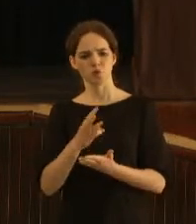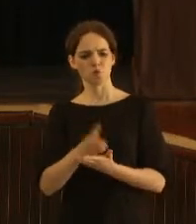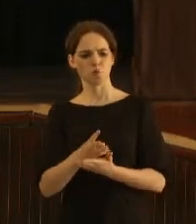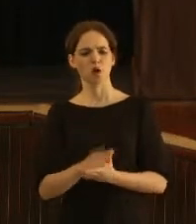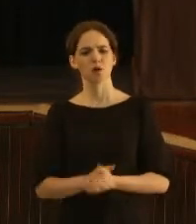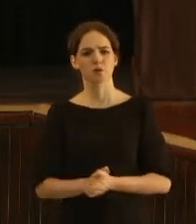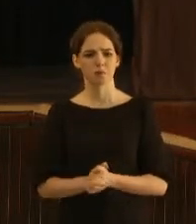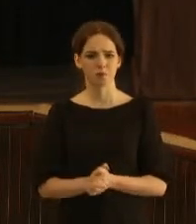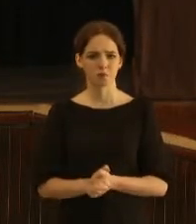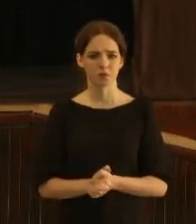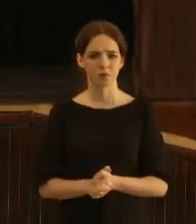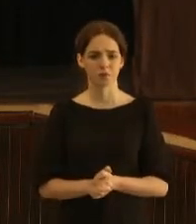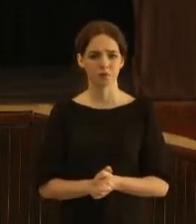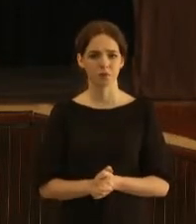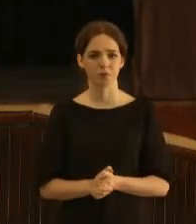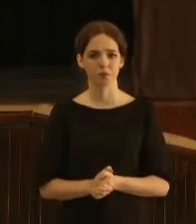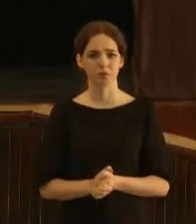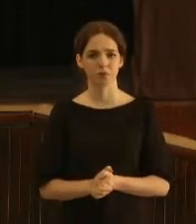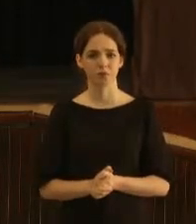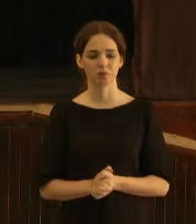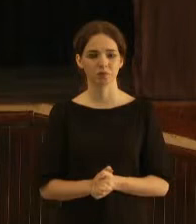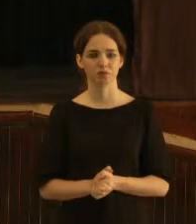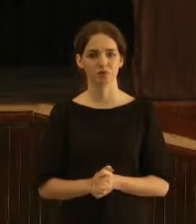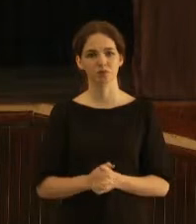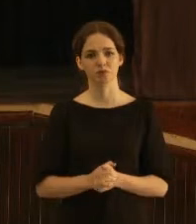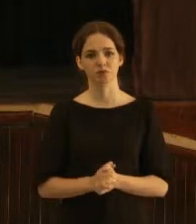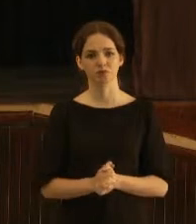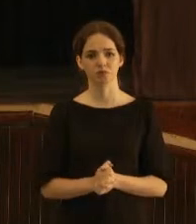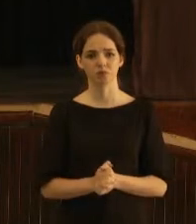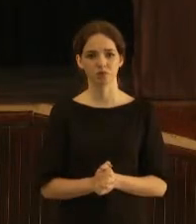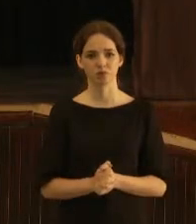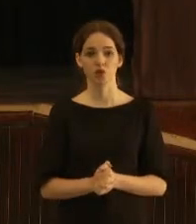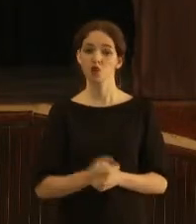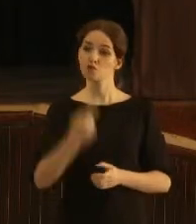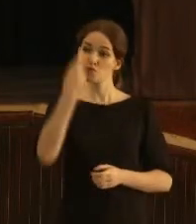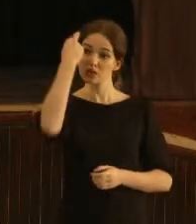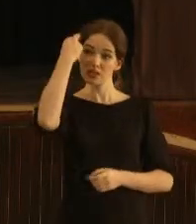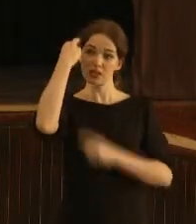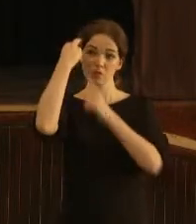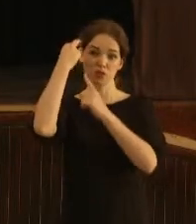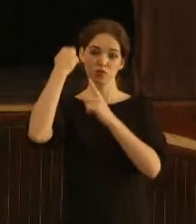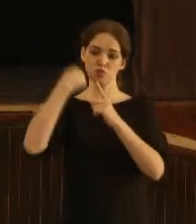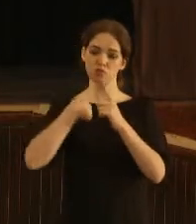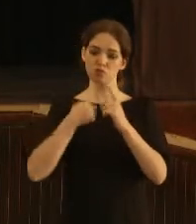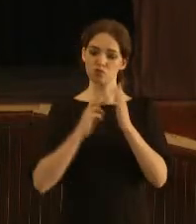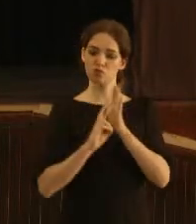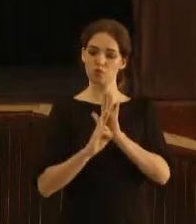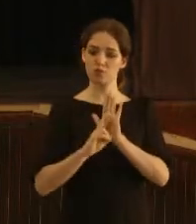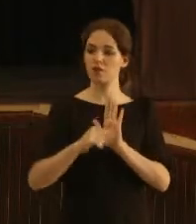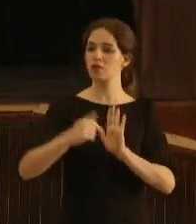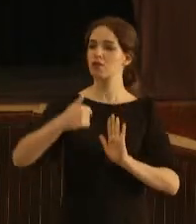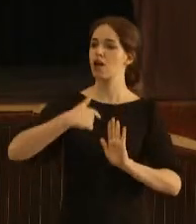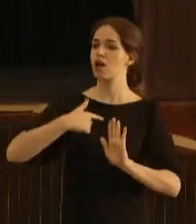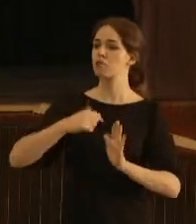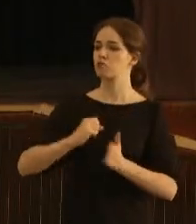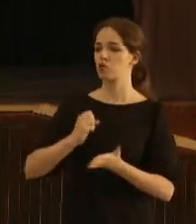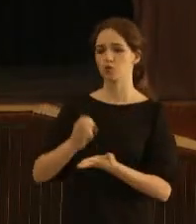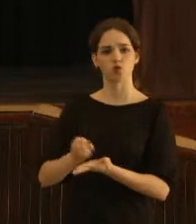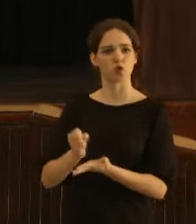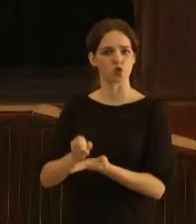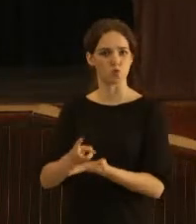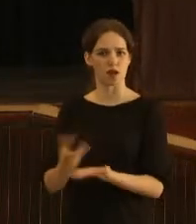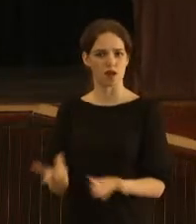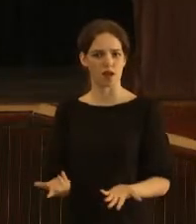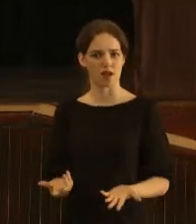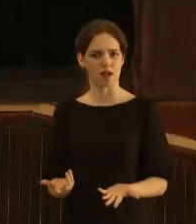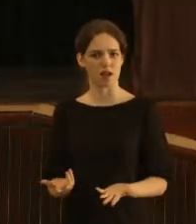gedeelte waarmee ons moes gedeel het. The receptionist often posed as the social worker when they called. Yes, so it was really